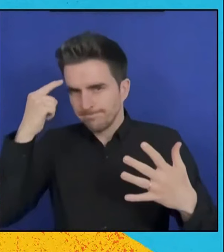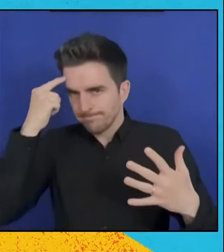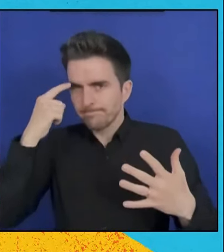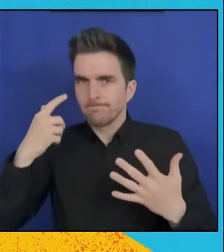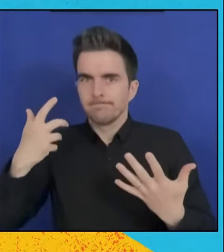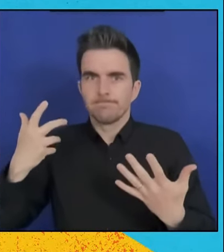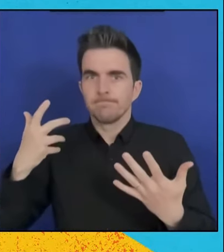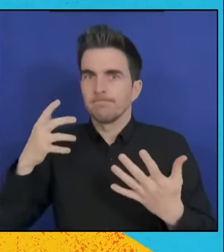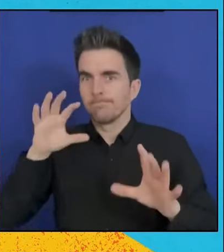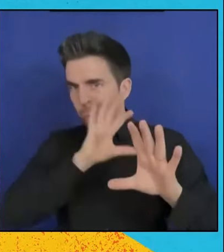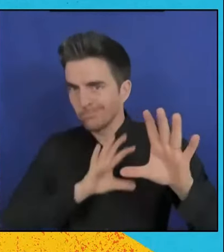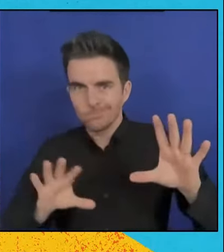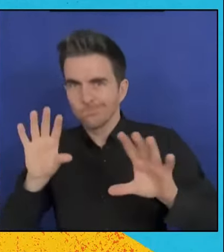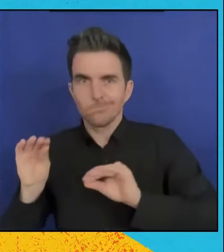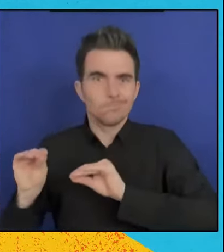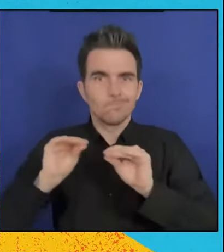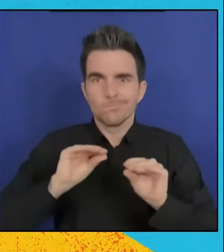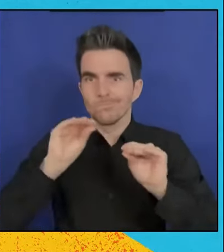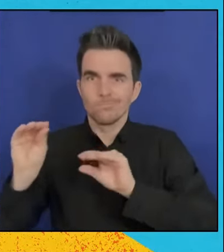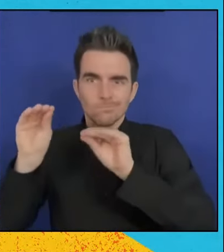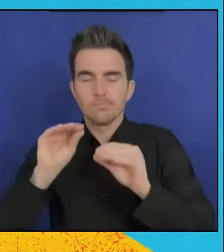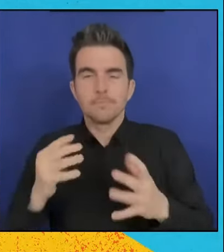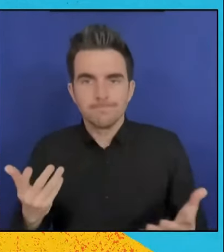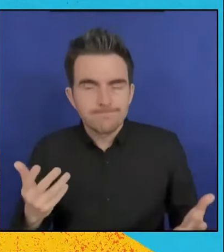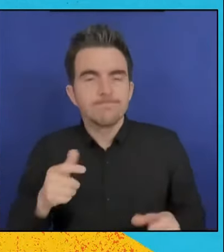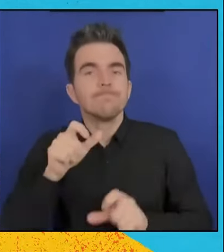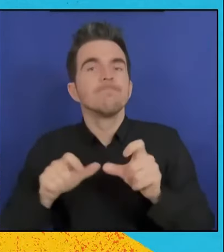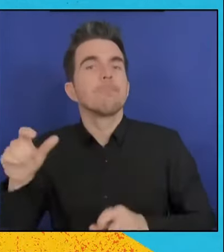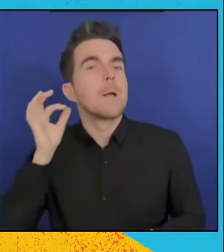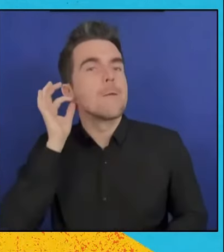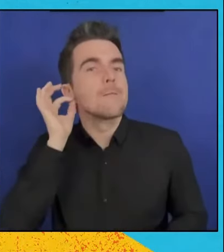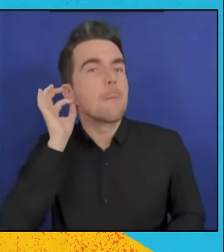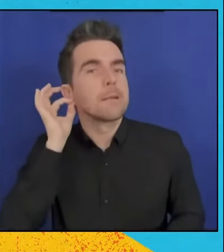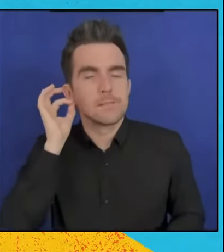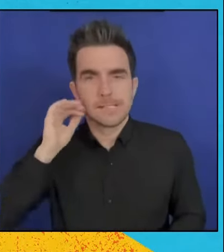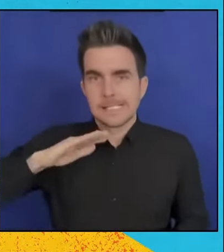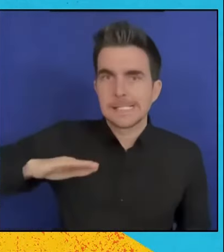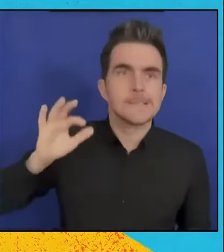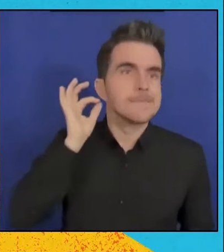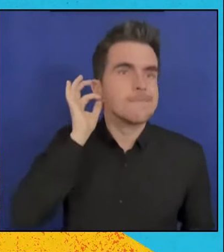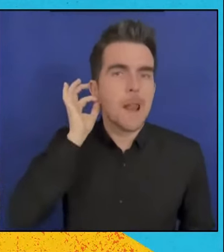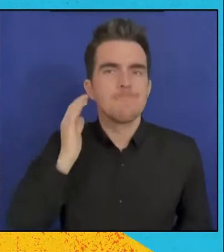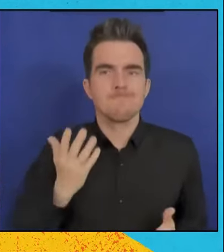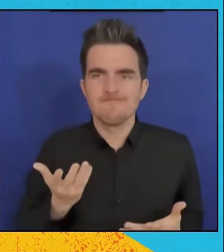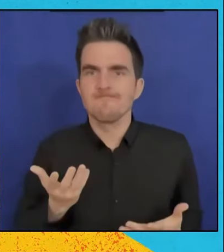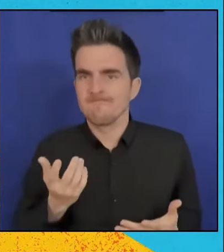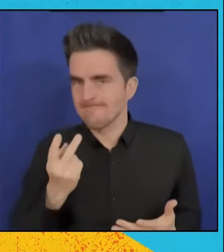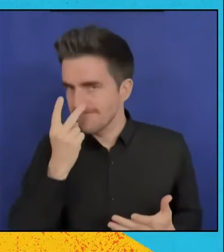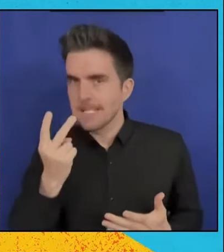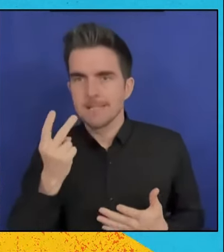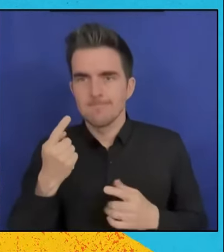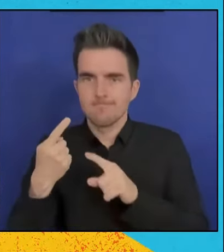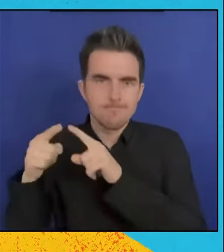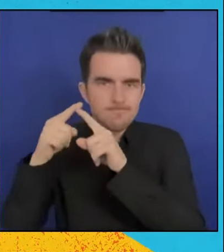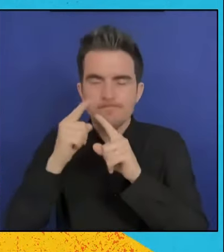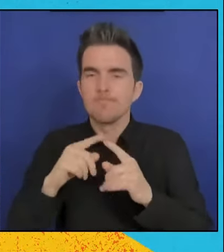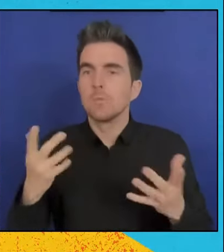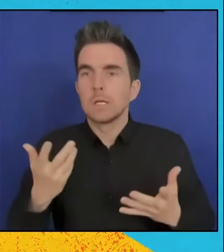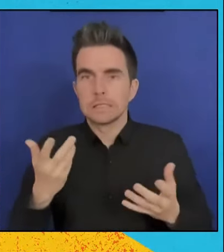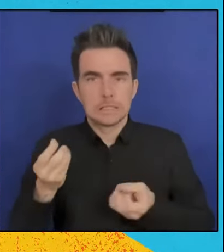resources, energy, infrastructure, urban areas, agriculture, peace and security, as well as